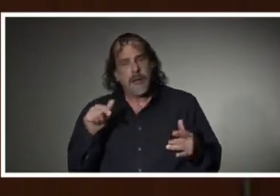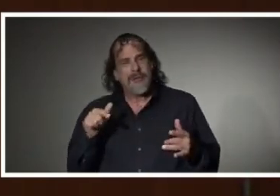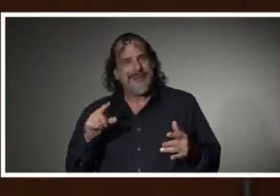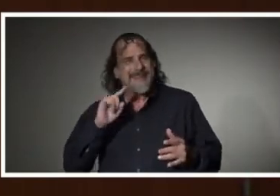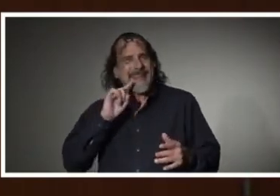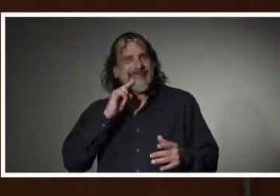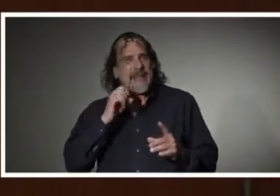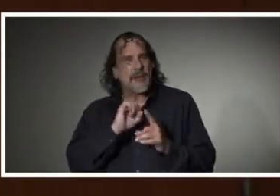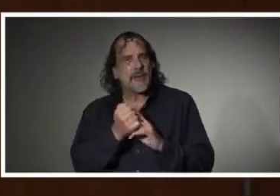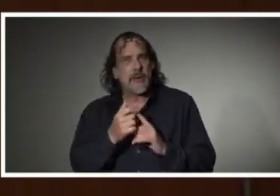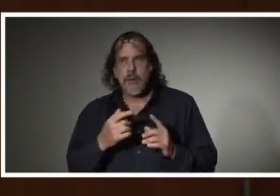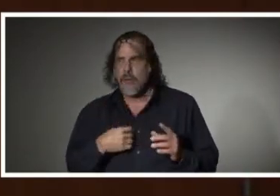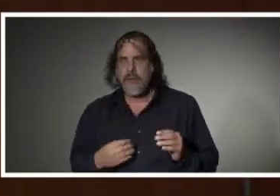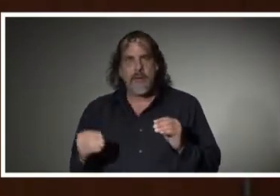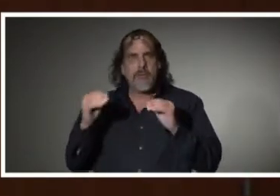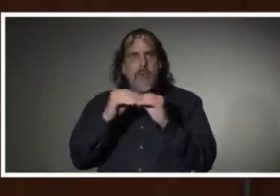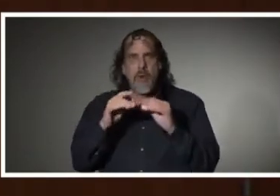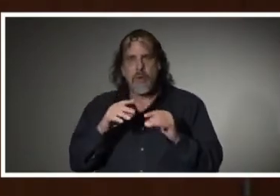more virus than we've ever had,